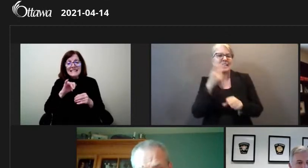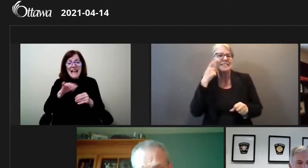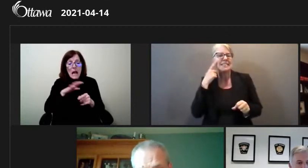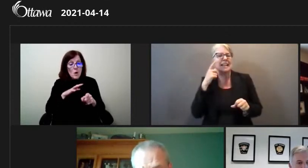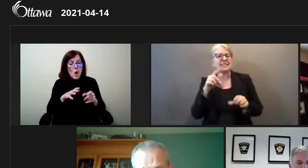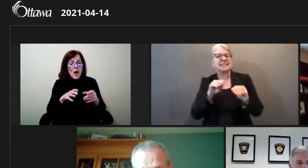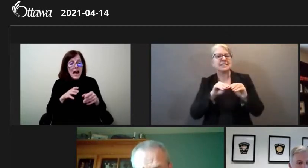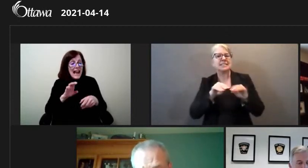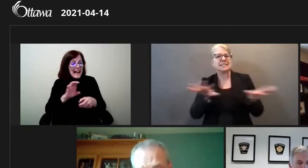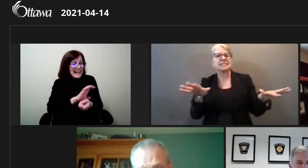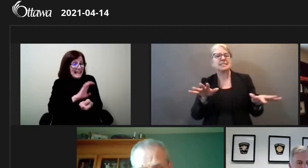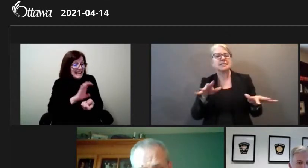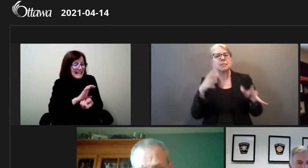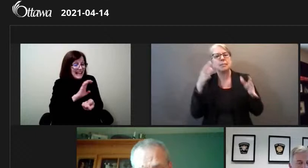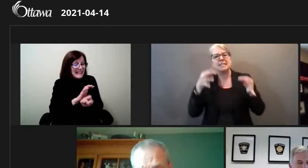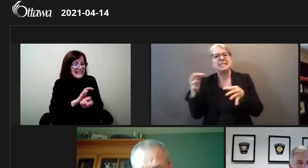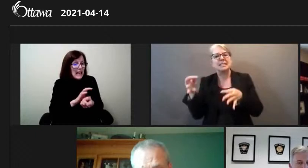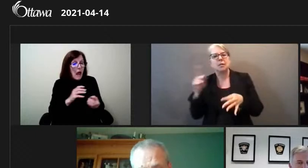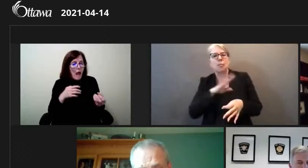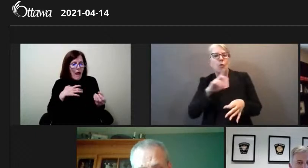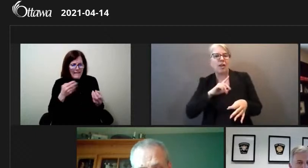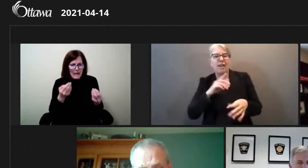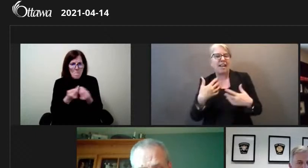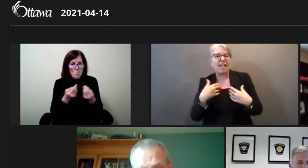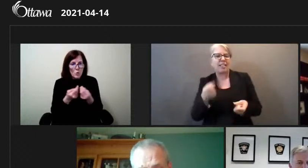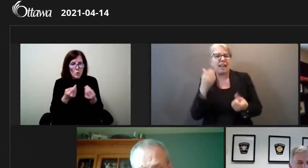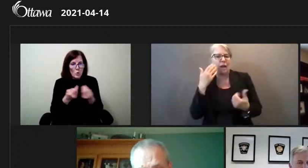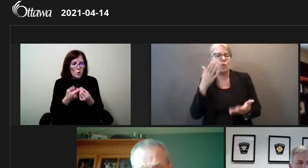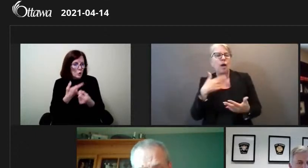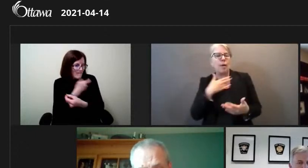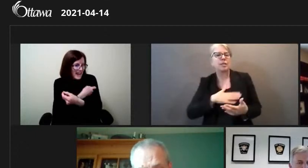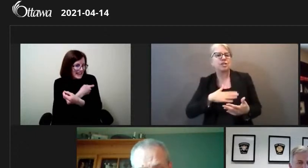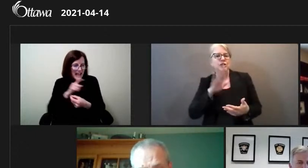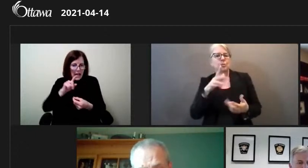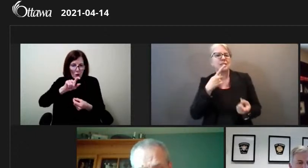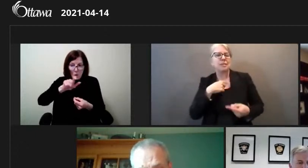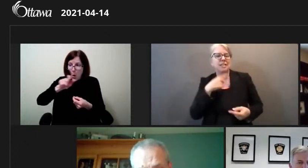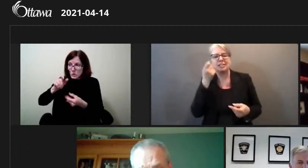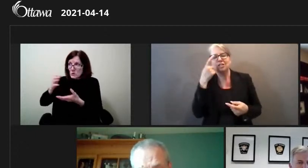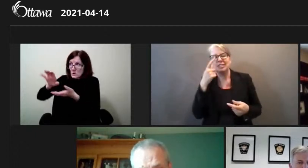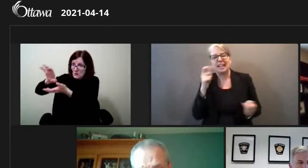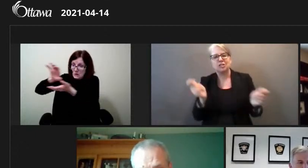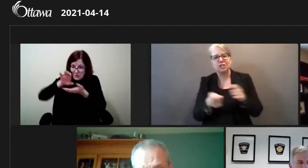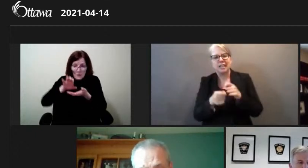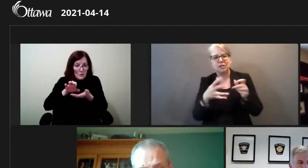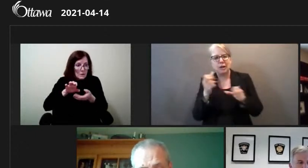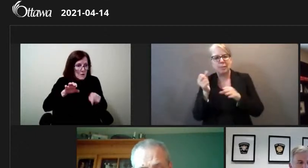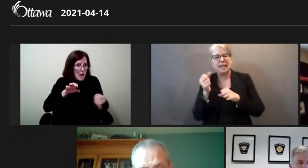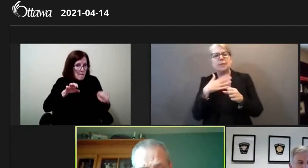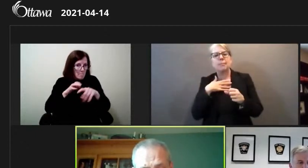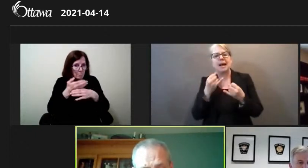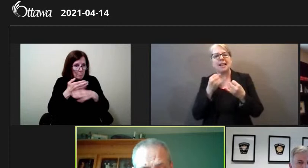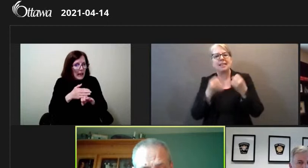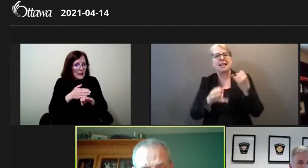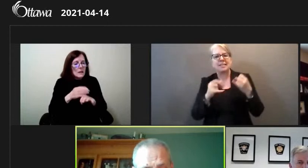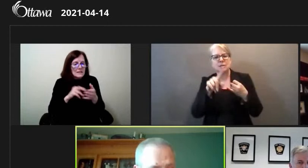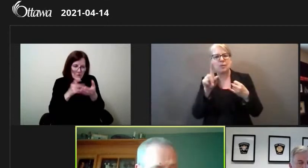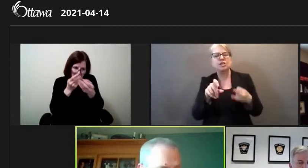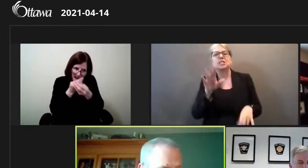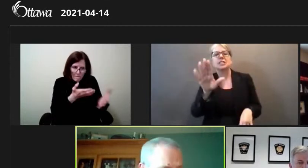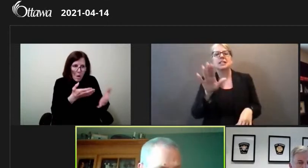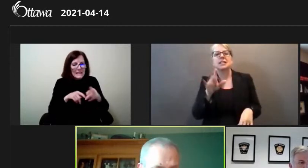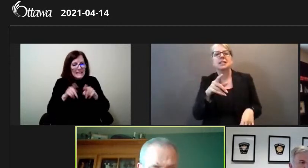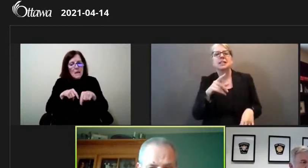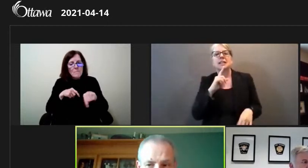need to be a decision of the Board of Health. So I appreciate that response. Right now, things are changing rapidly. My last question. That's Sean. That's